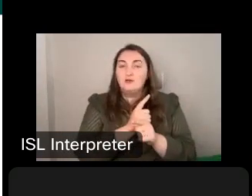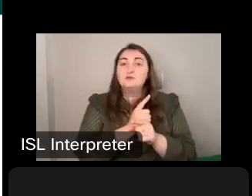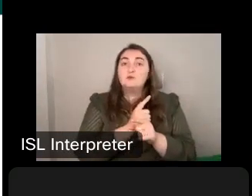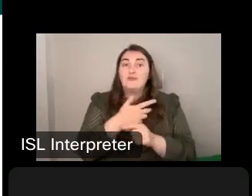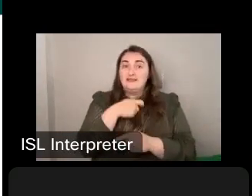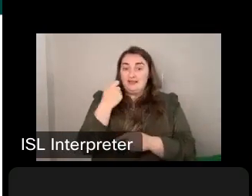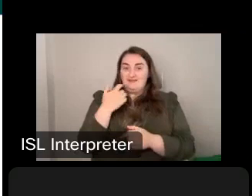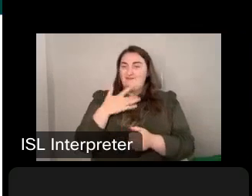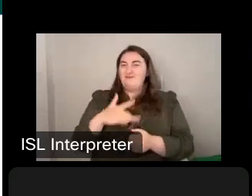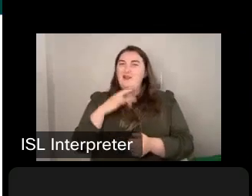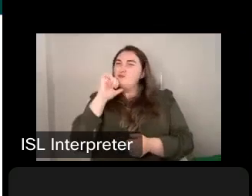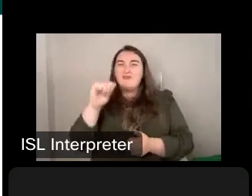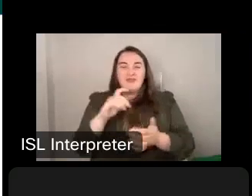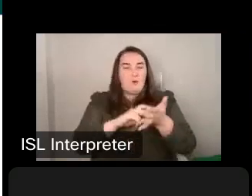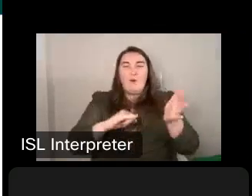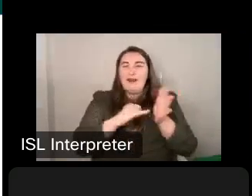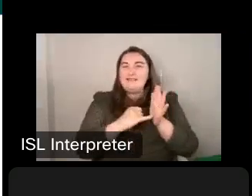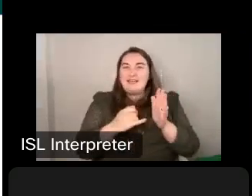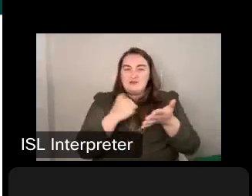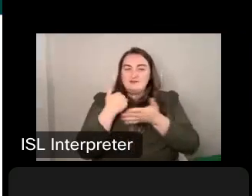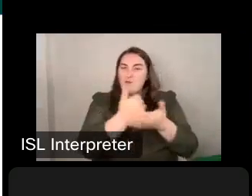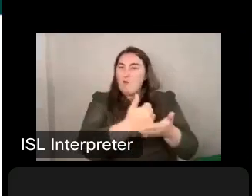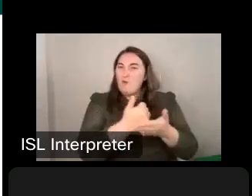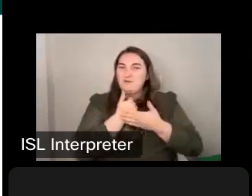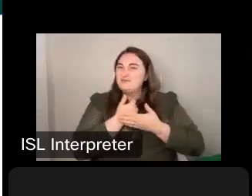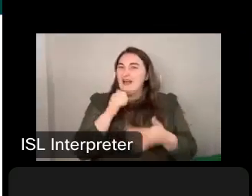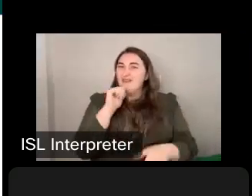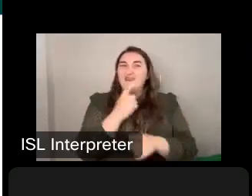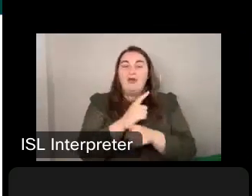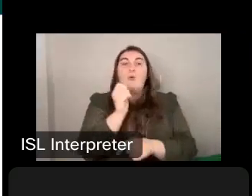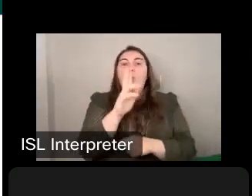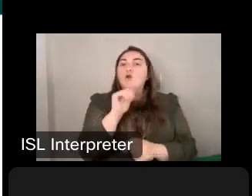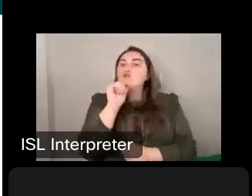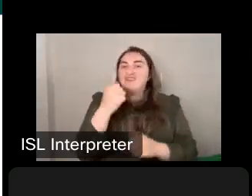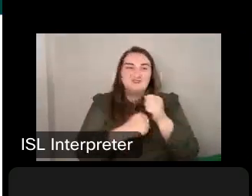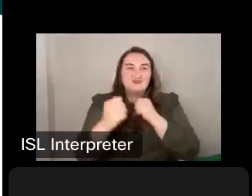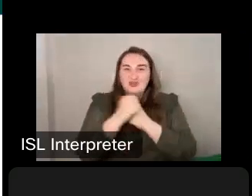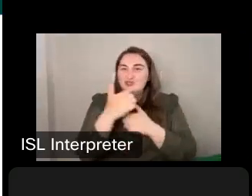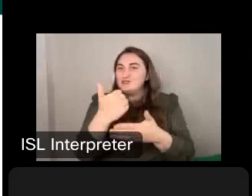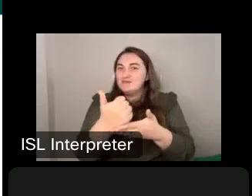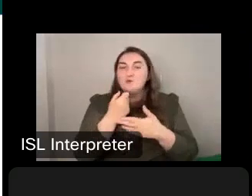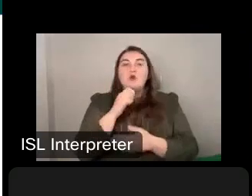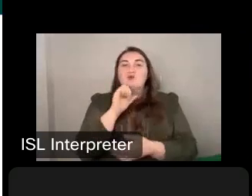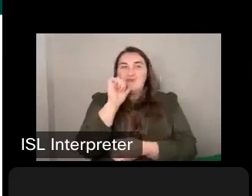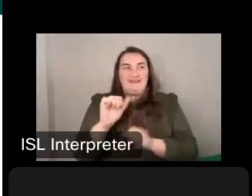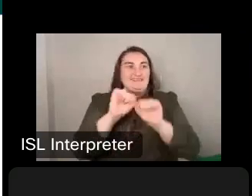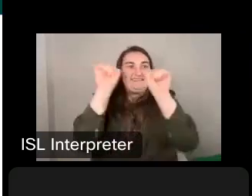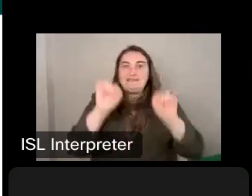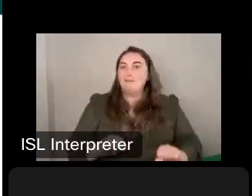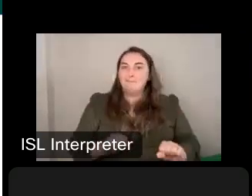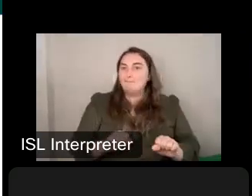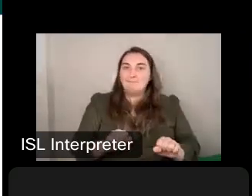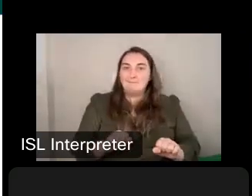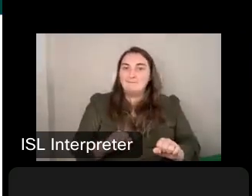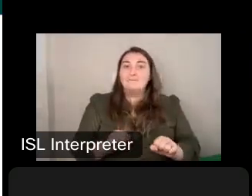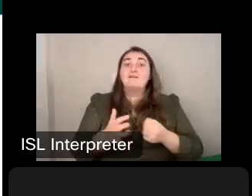lacked organisational support, or that they received support that was unstructured and unsystematic. Further, the formal